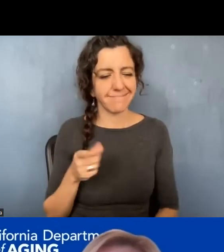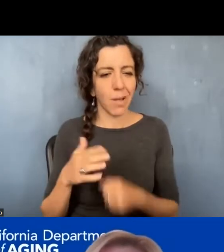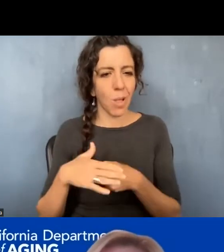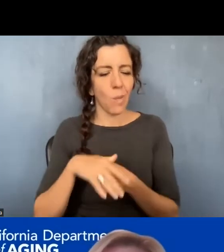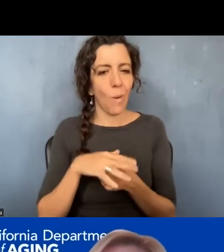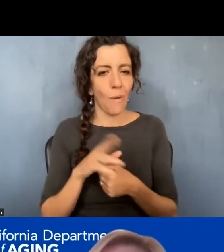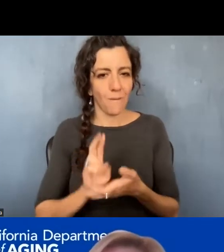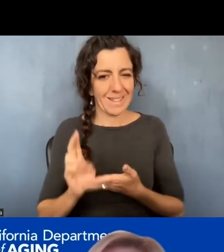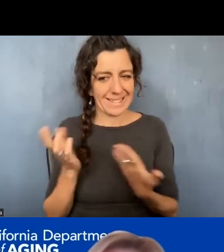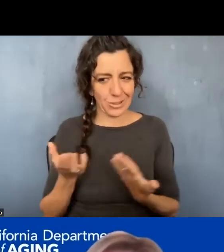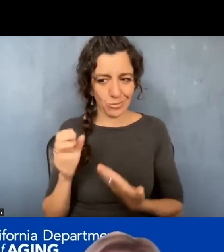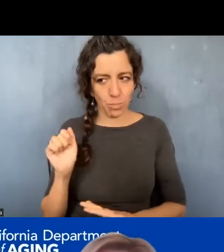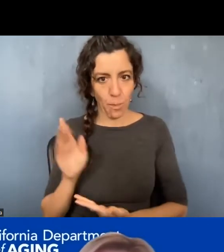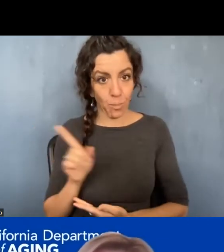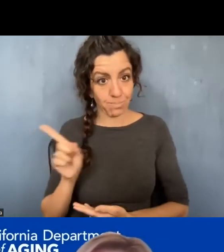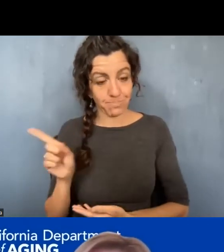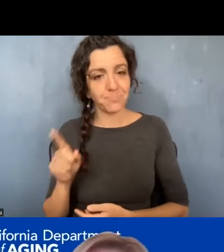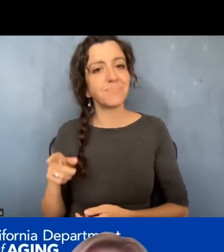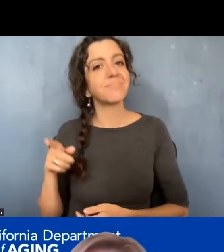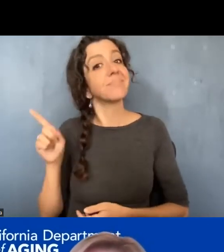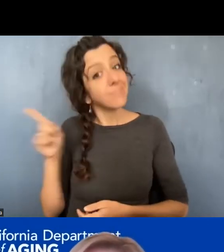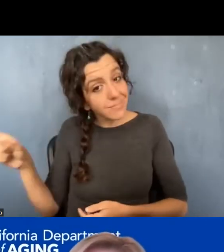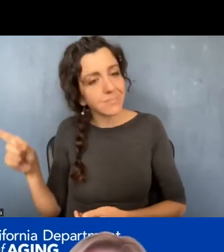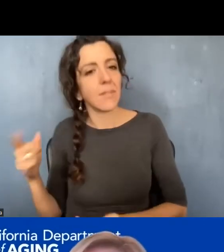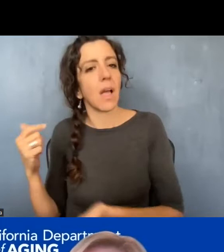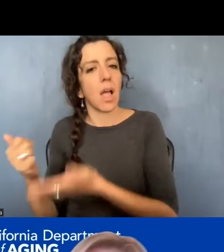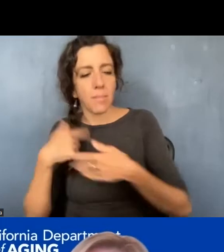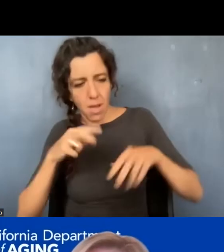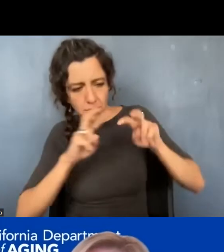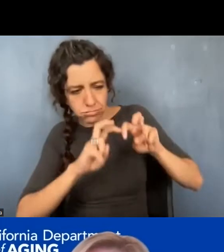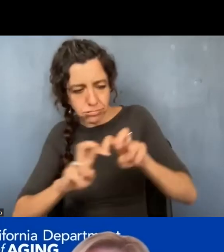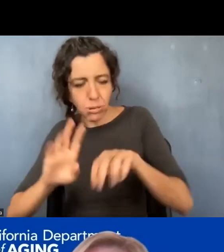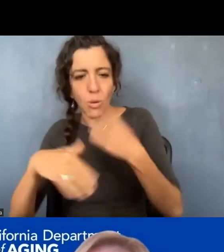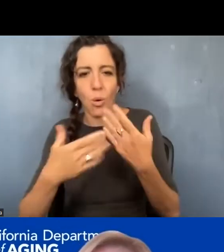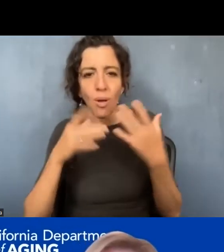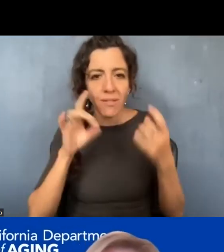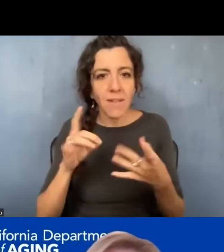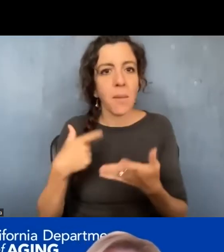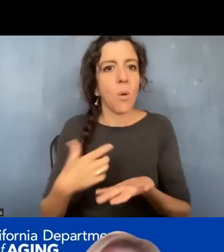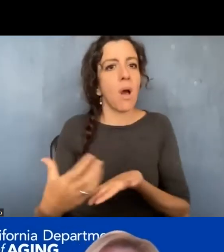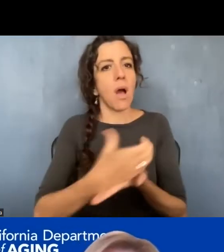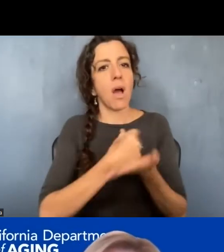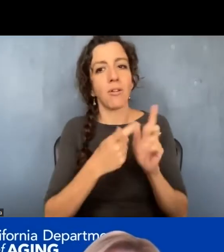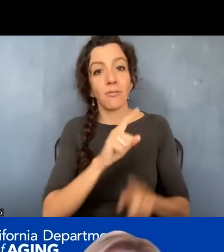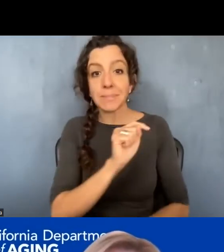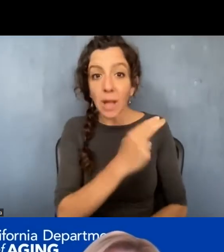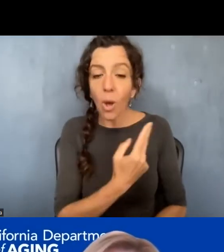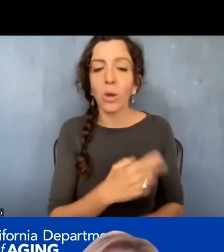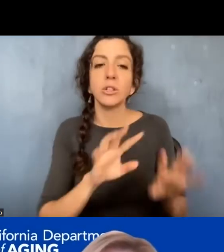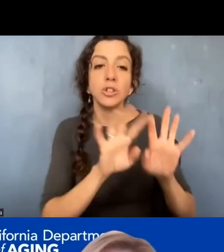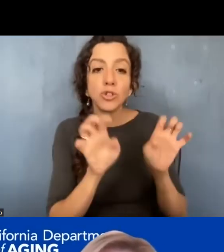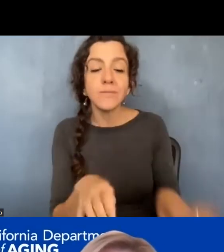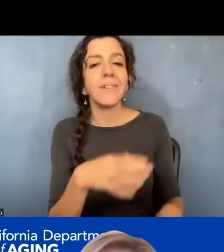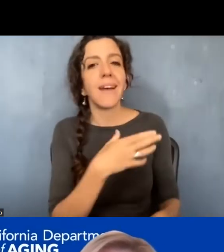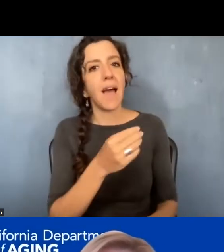Sacramento, to analyze all of the feedback from the town halls and the surveys, as well as the very thoughtful letters that